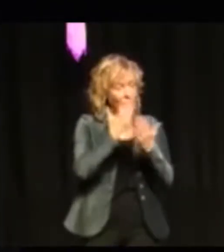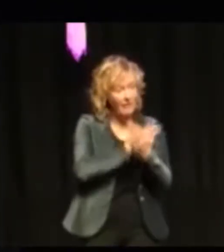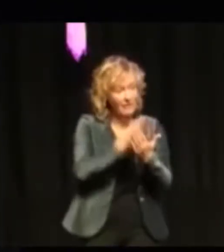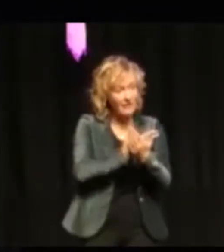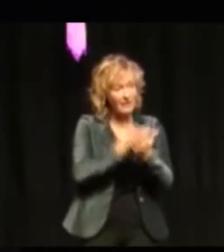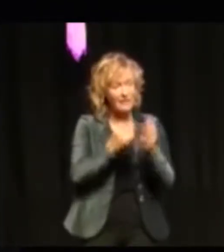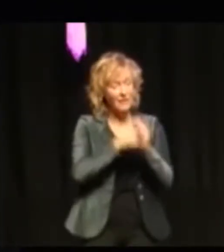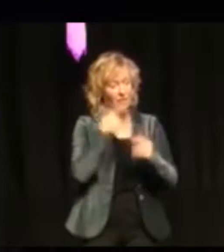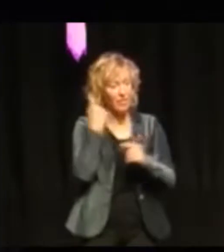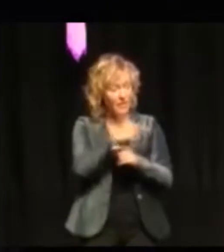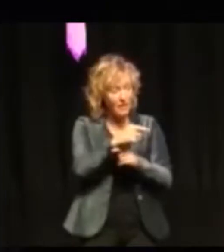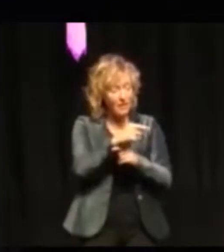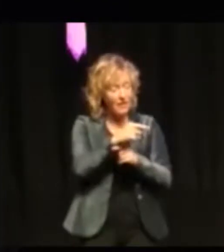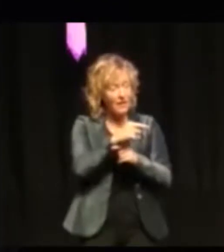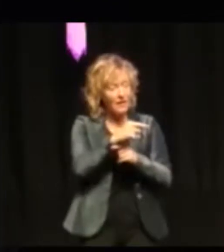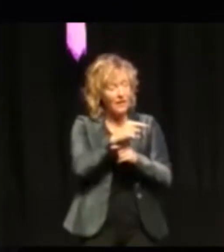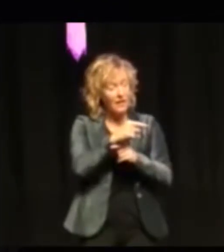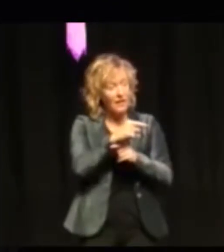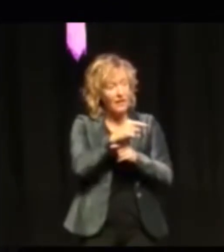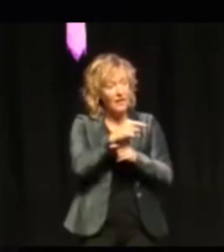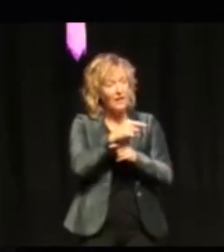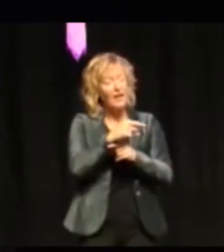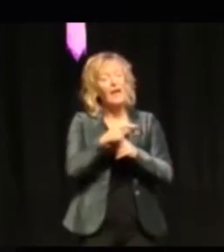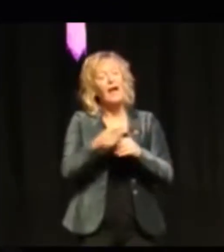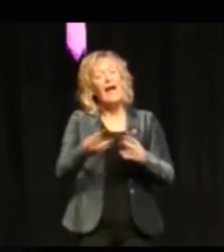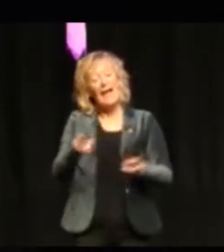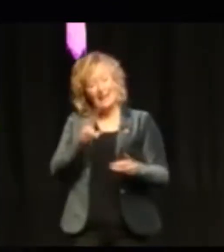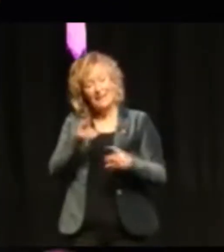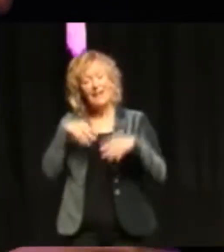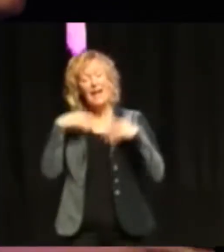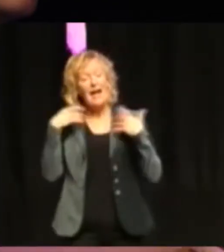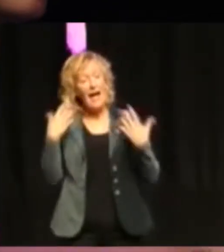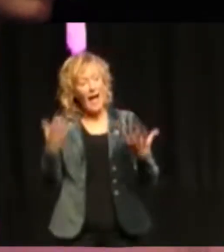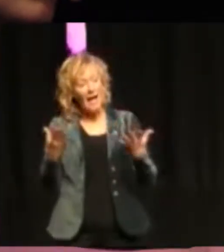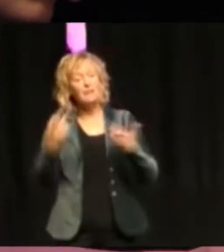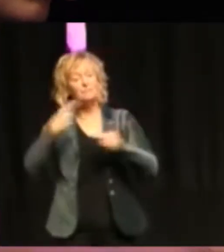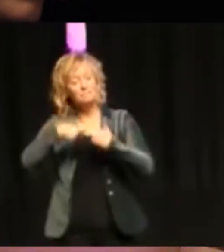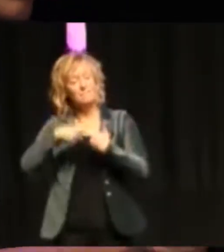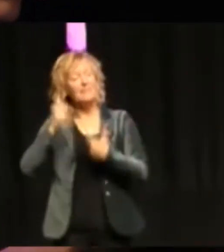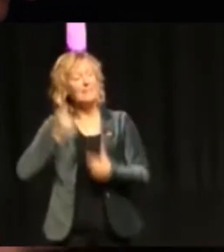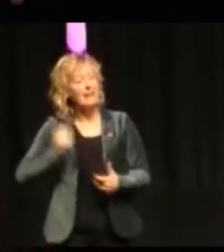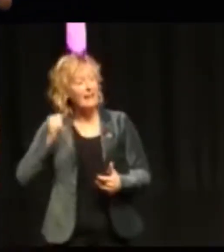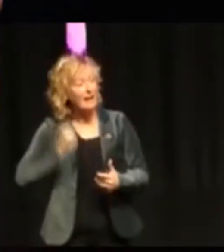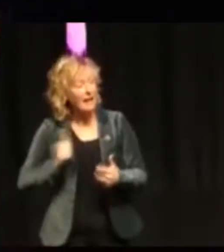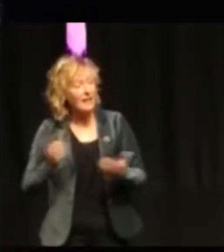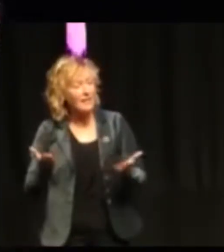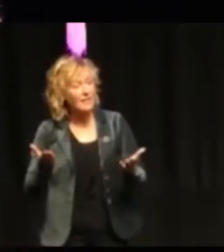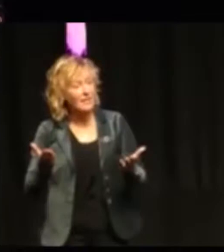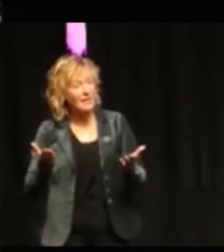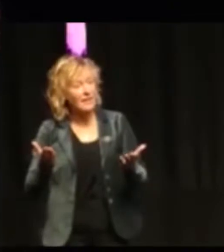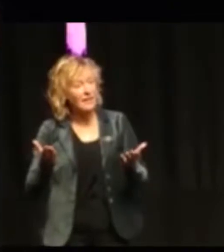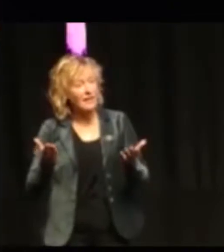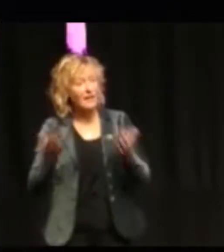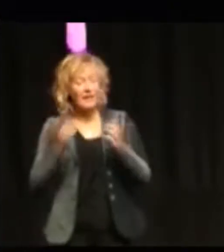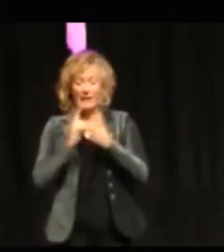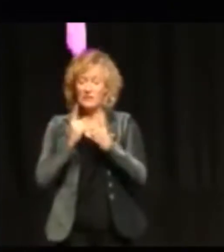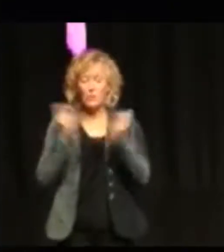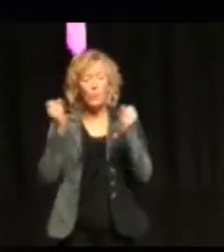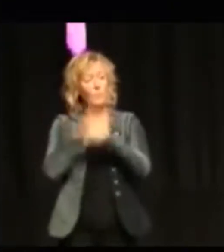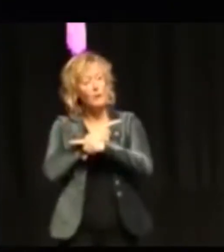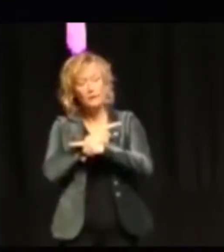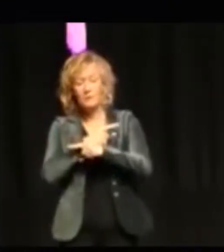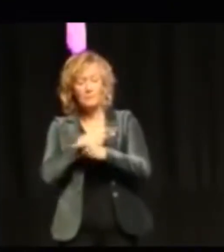be this notion of availability. You might be saying, is it a question of accessibility? Is it not affordable? Or